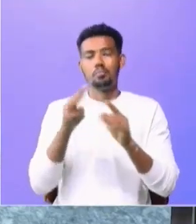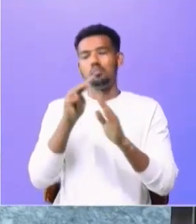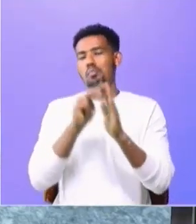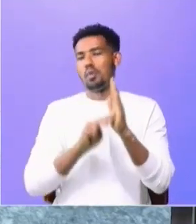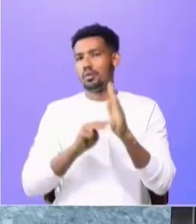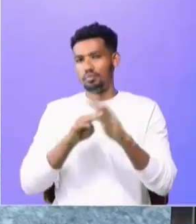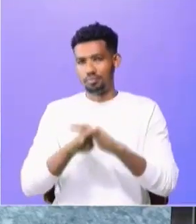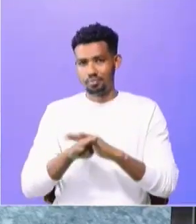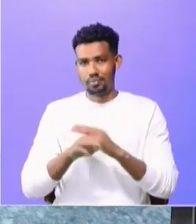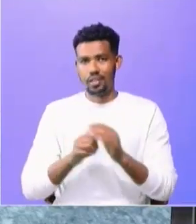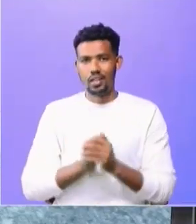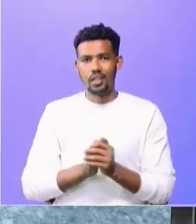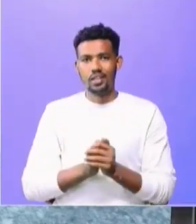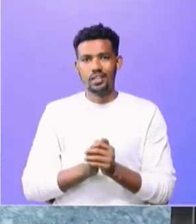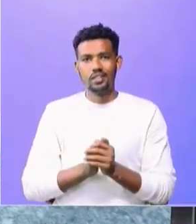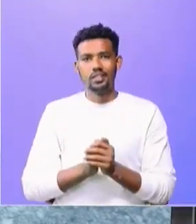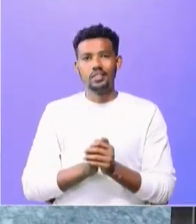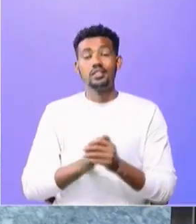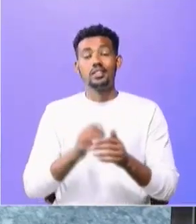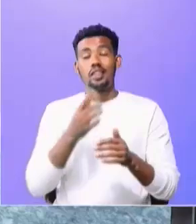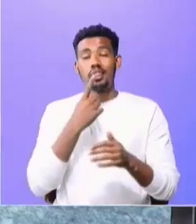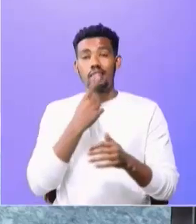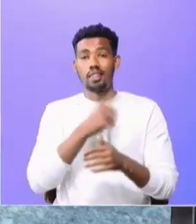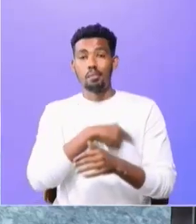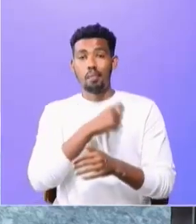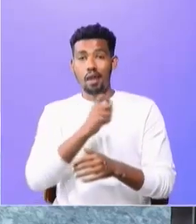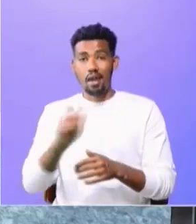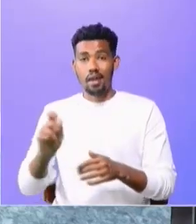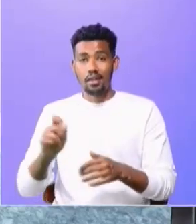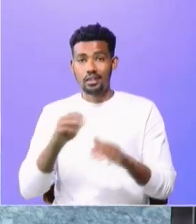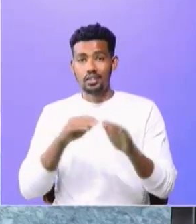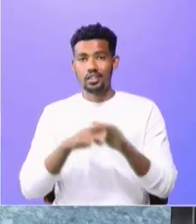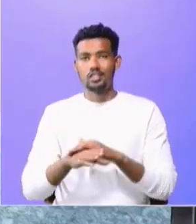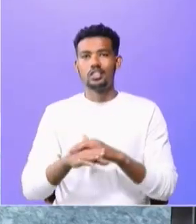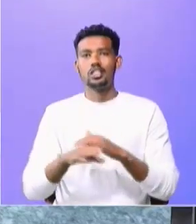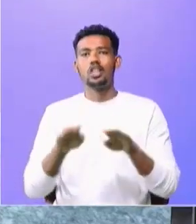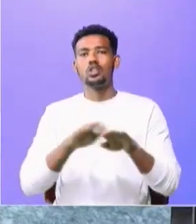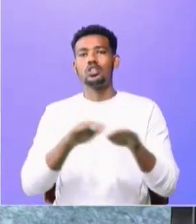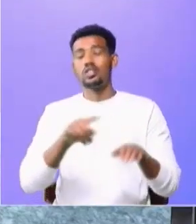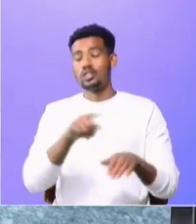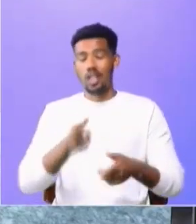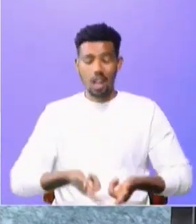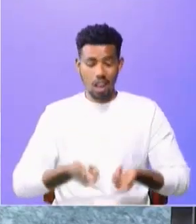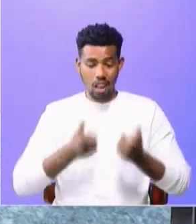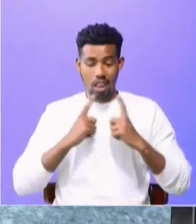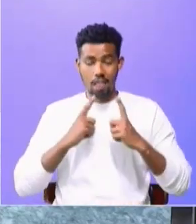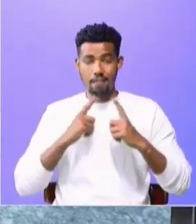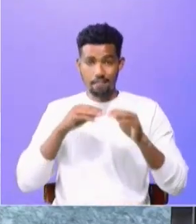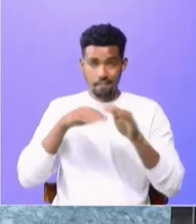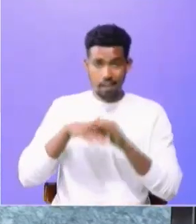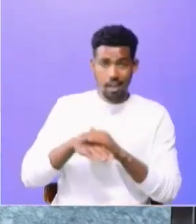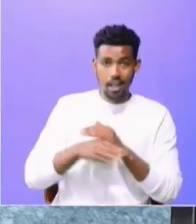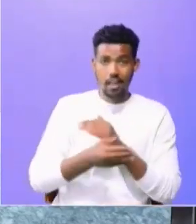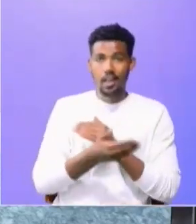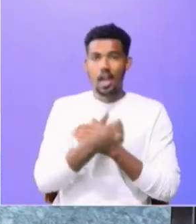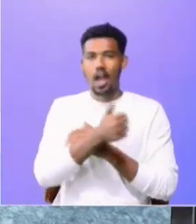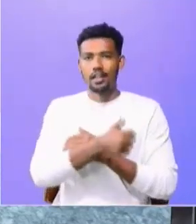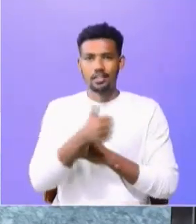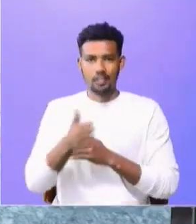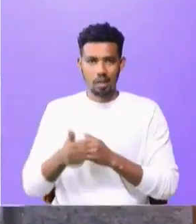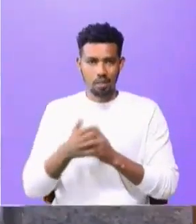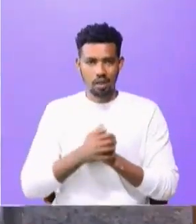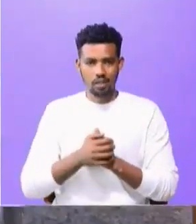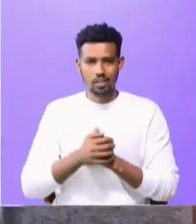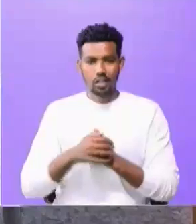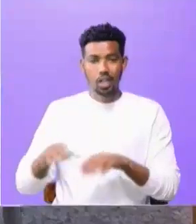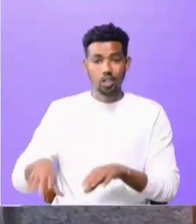pen is on the desk. Question number 5, they live in Addis Ababa.